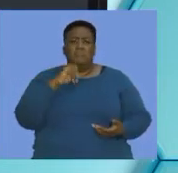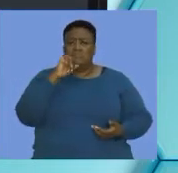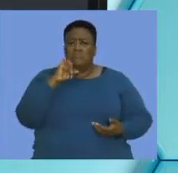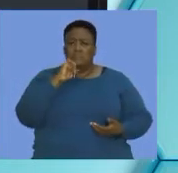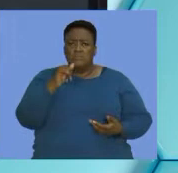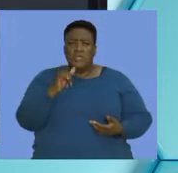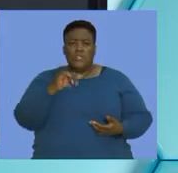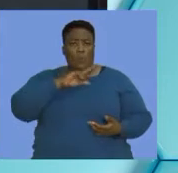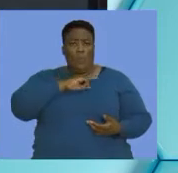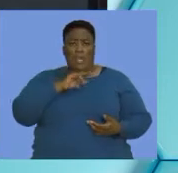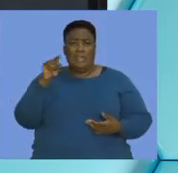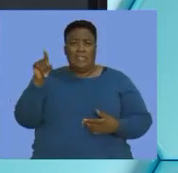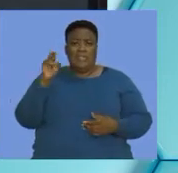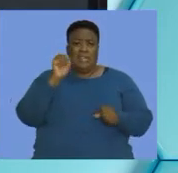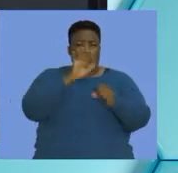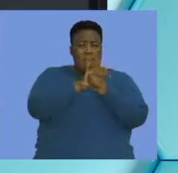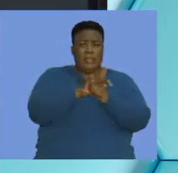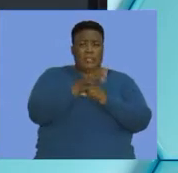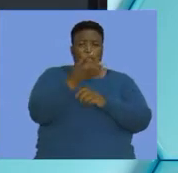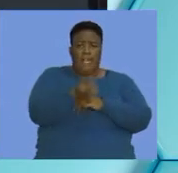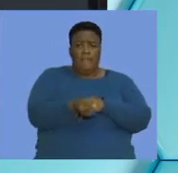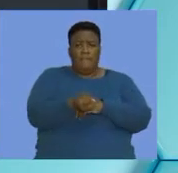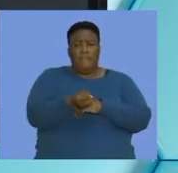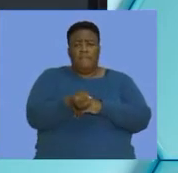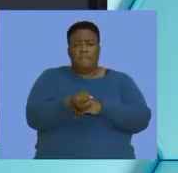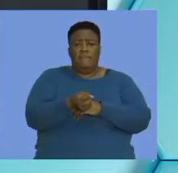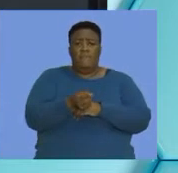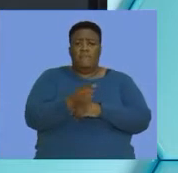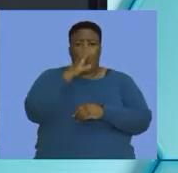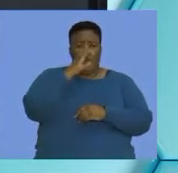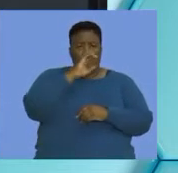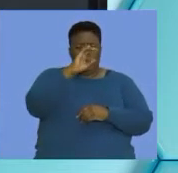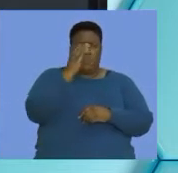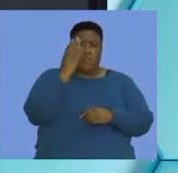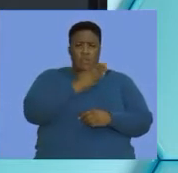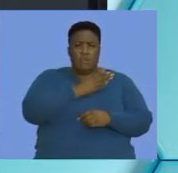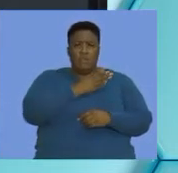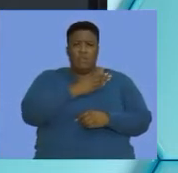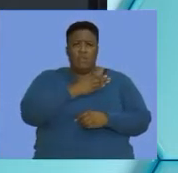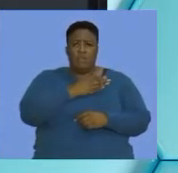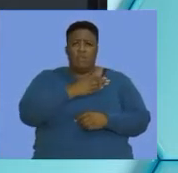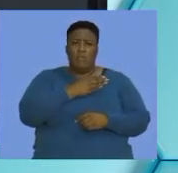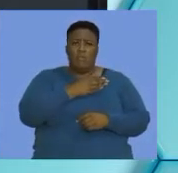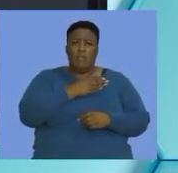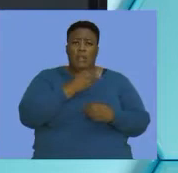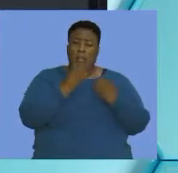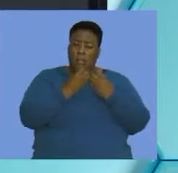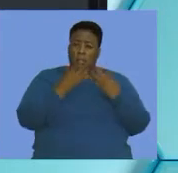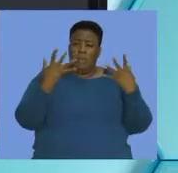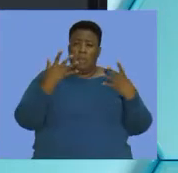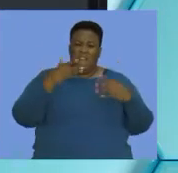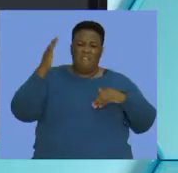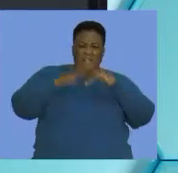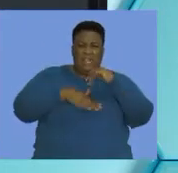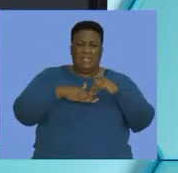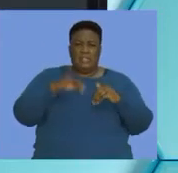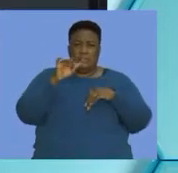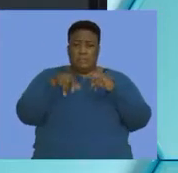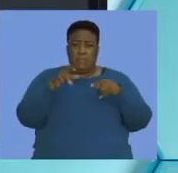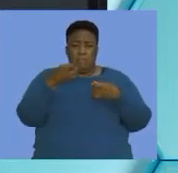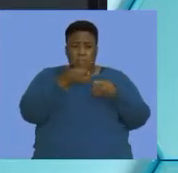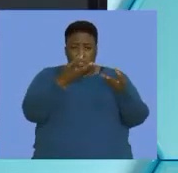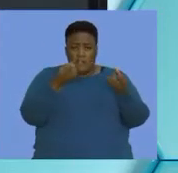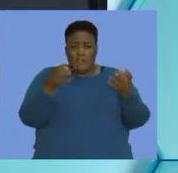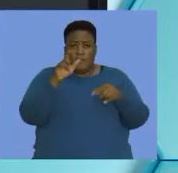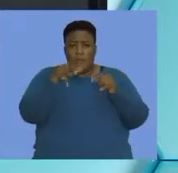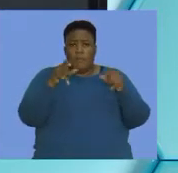inconsequential to the impact that these have had on the rhinos. So we know that heavy fines have been in the past been issued